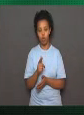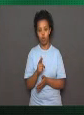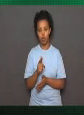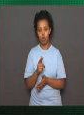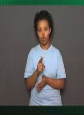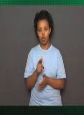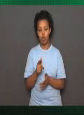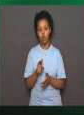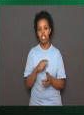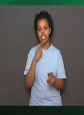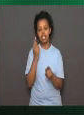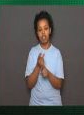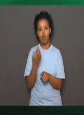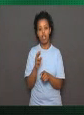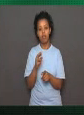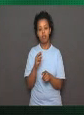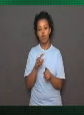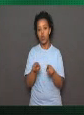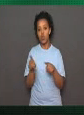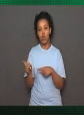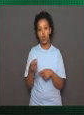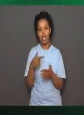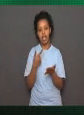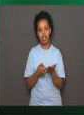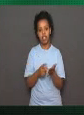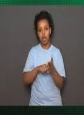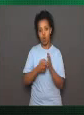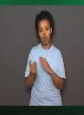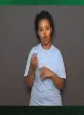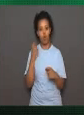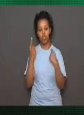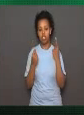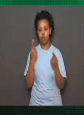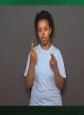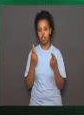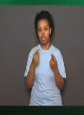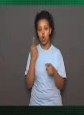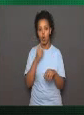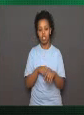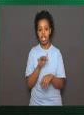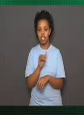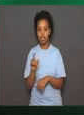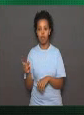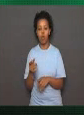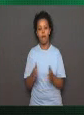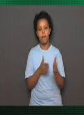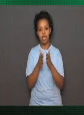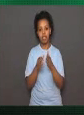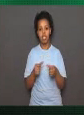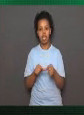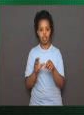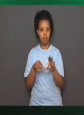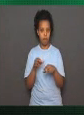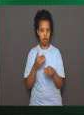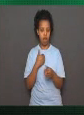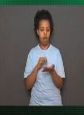action pattern in response to the key stimulus that is always the same, and